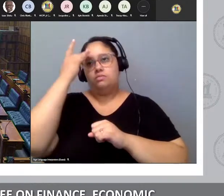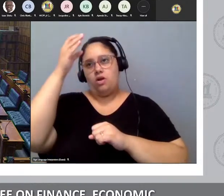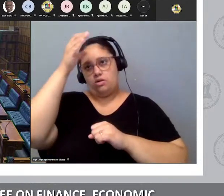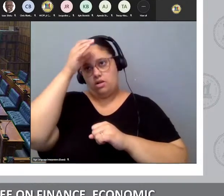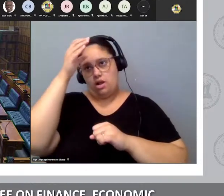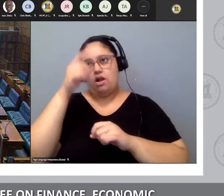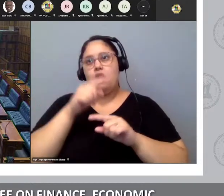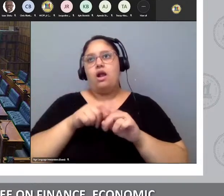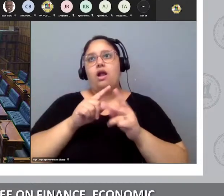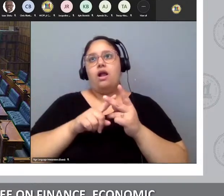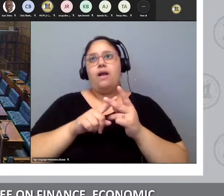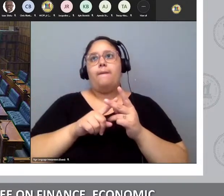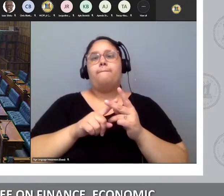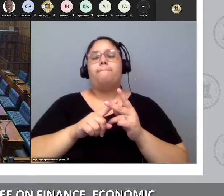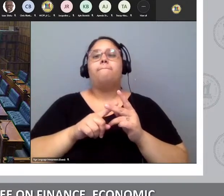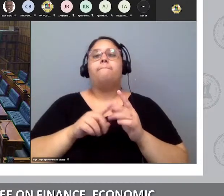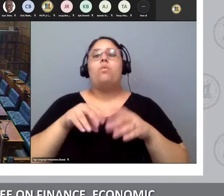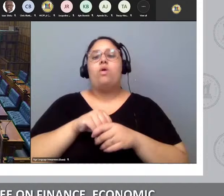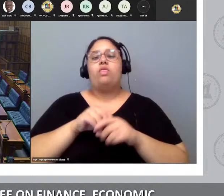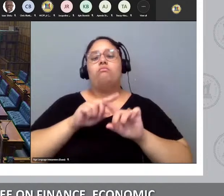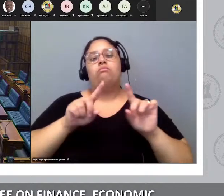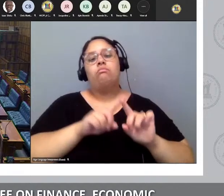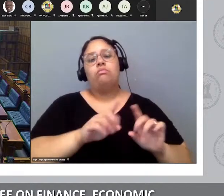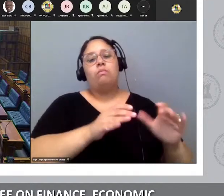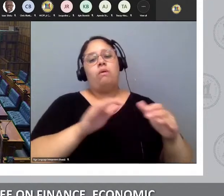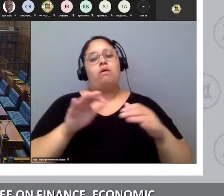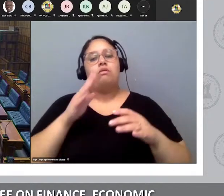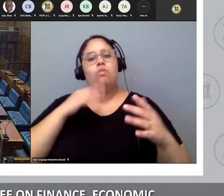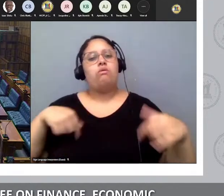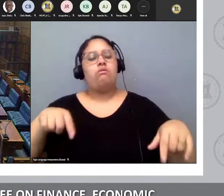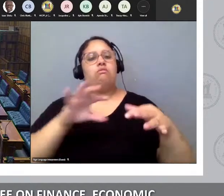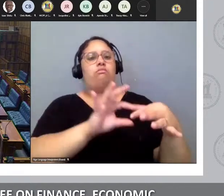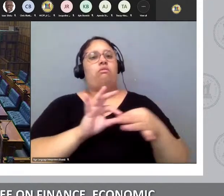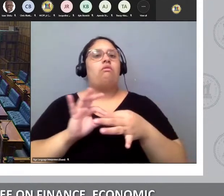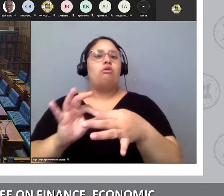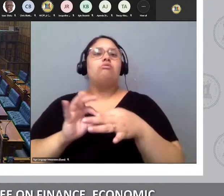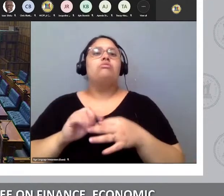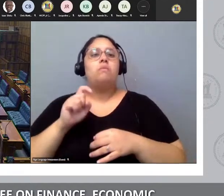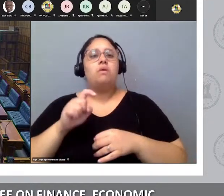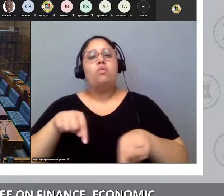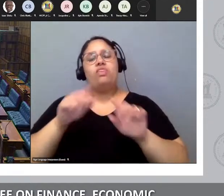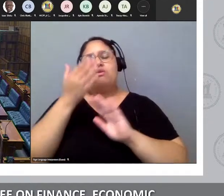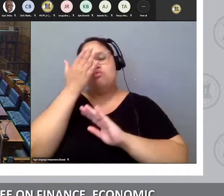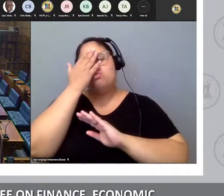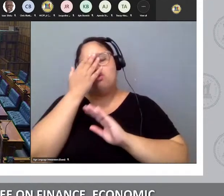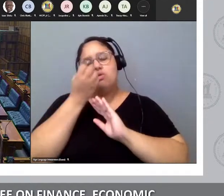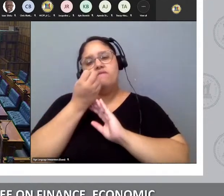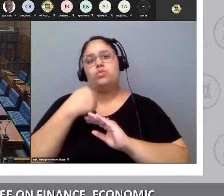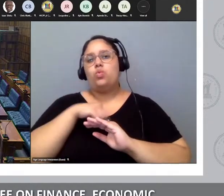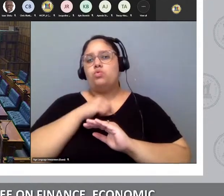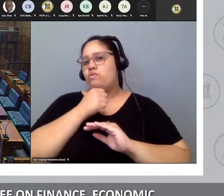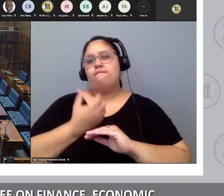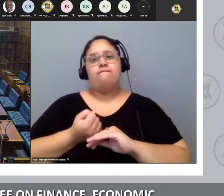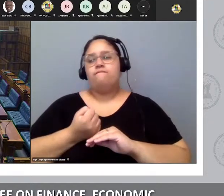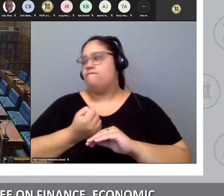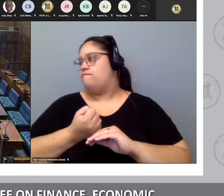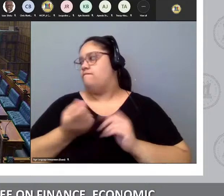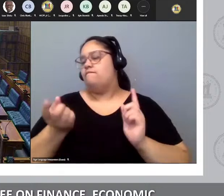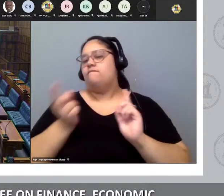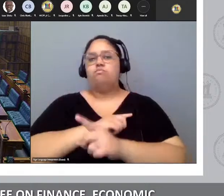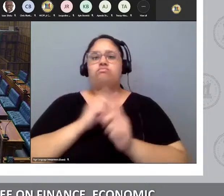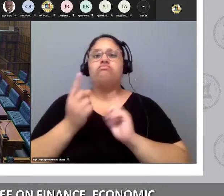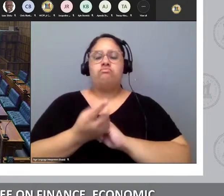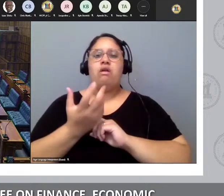work with the parties involved engage because they know information that we don't have and vice